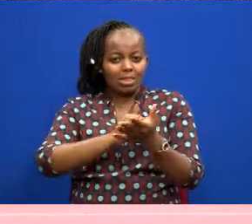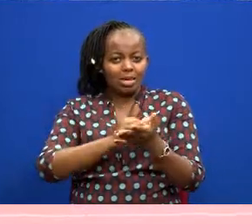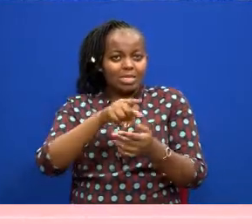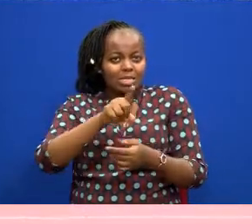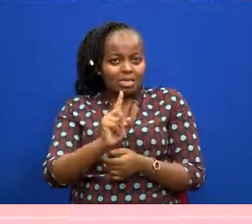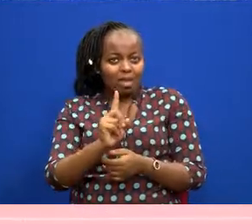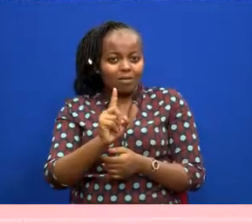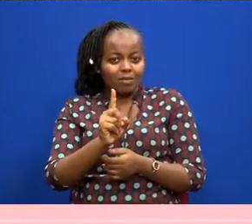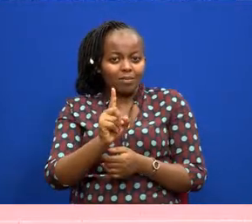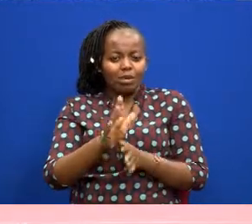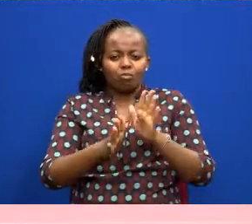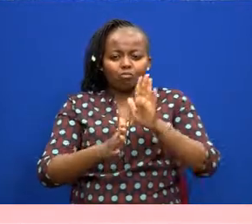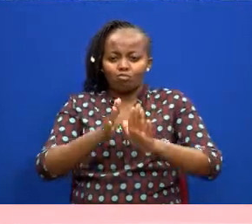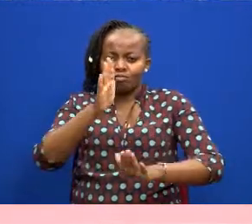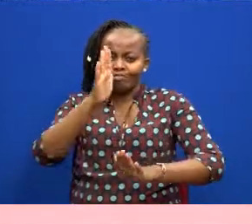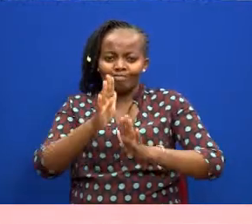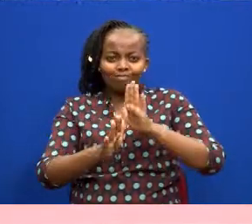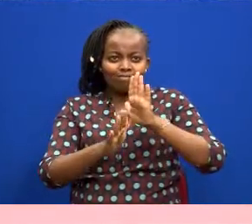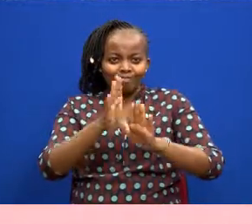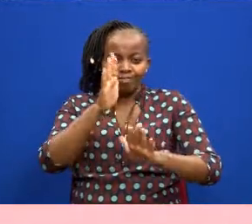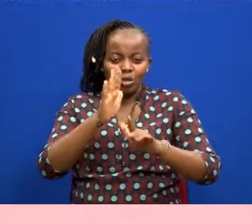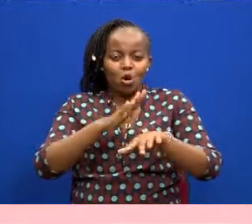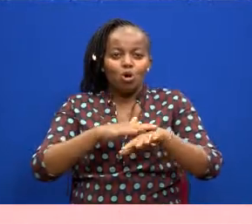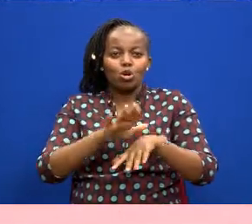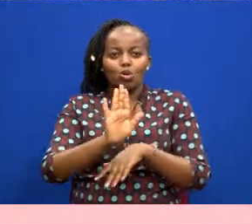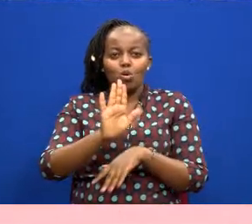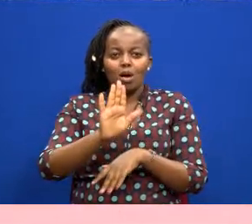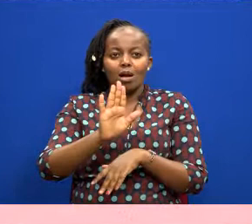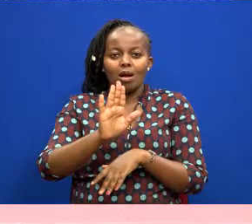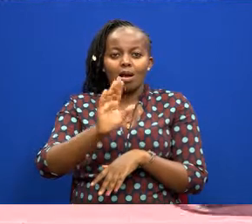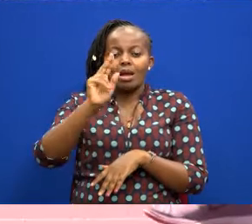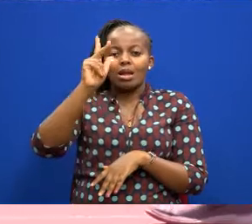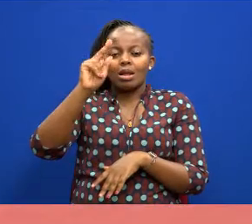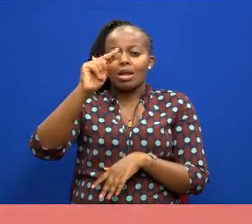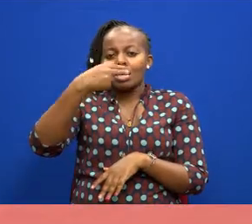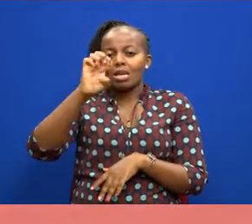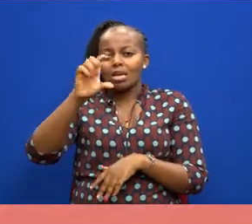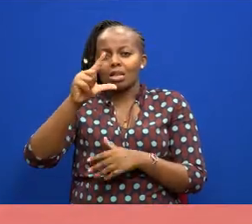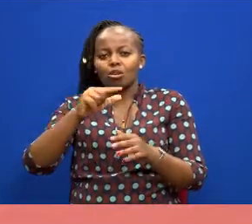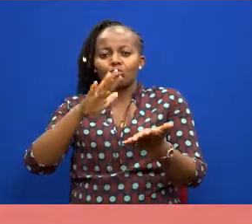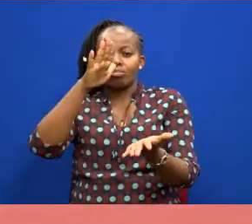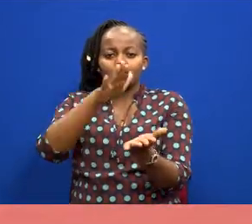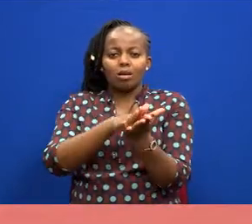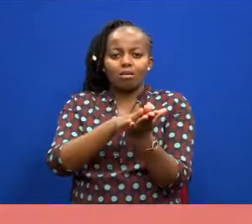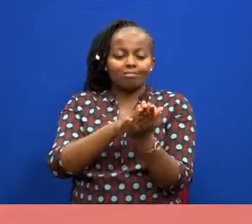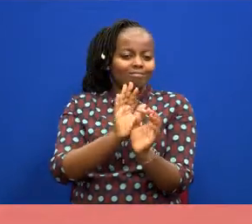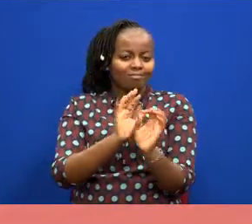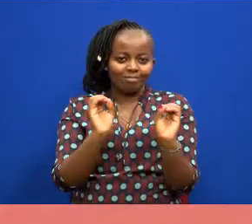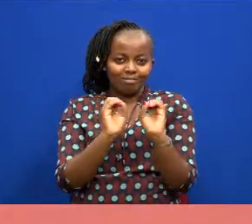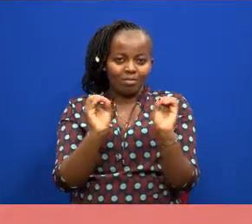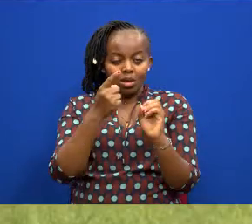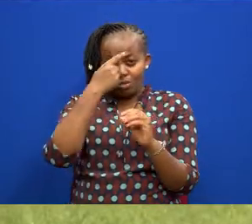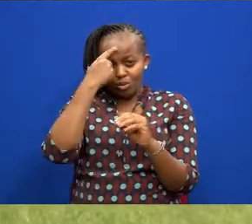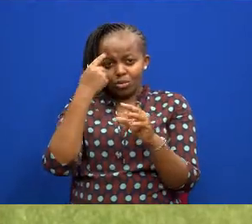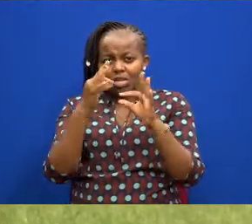to be landing onto the ball of your feet. You don't want to land flat foot, because the more you're off